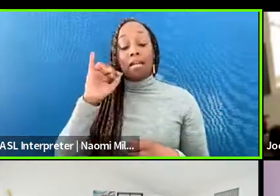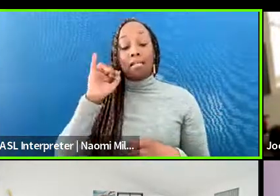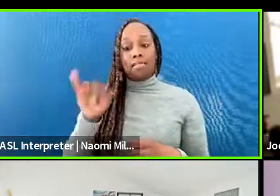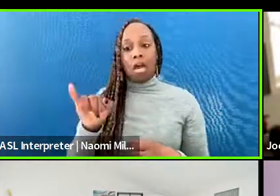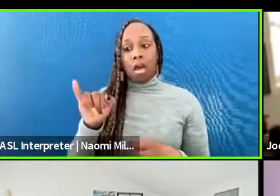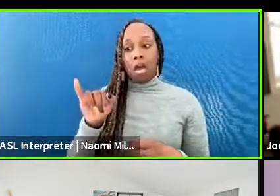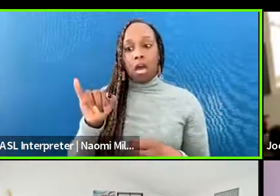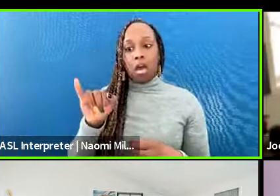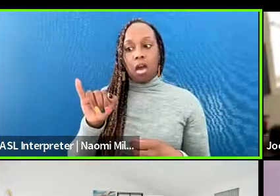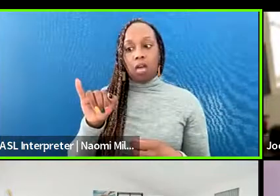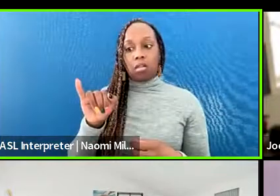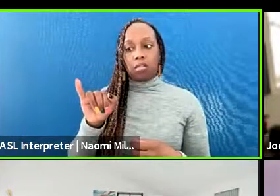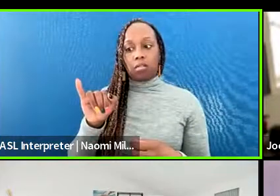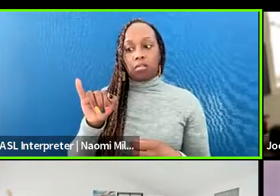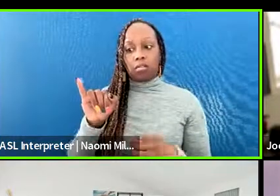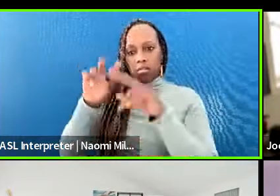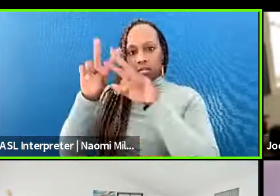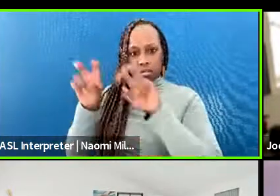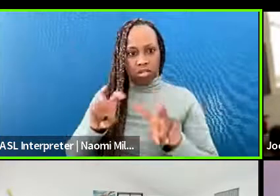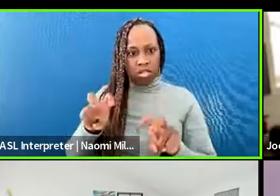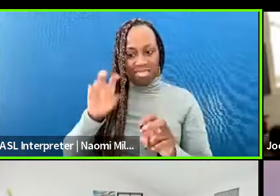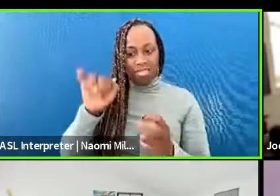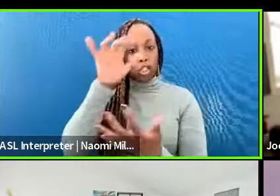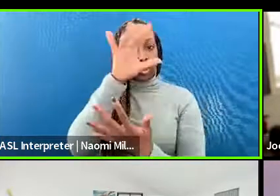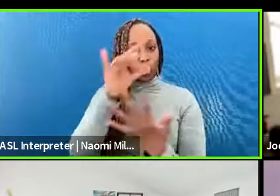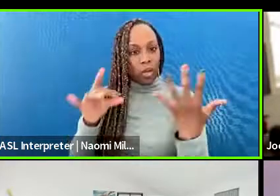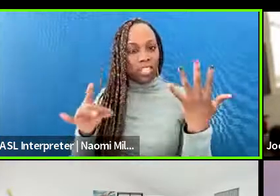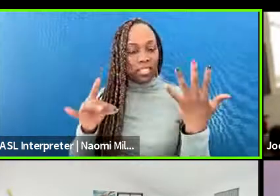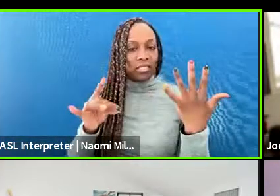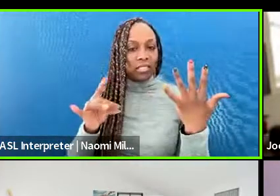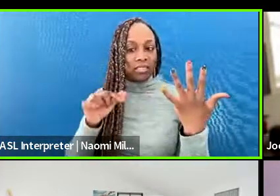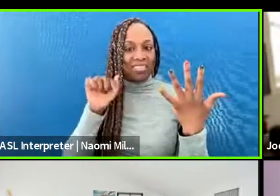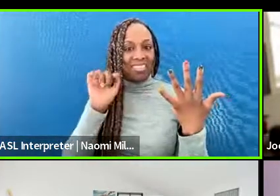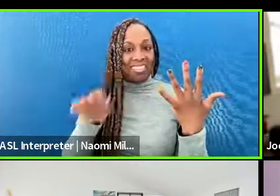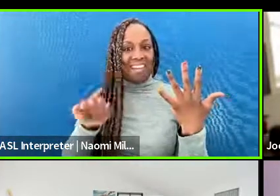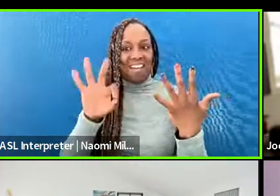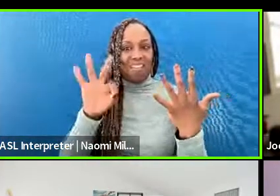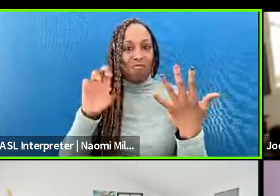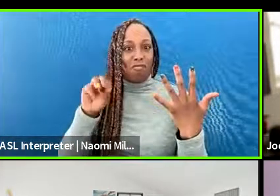choice framework is really applicable here as well.